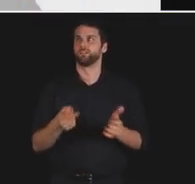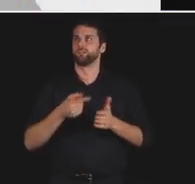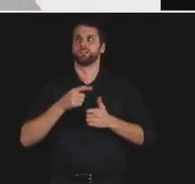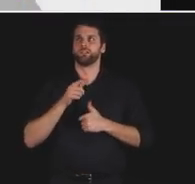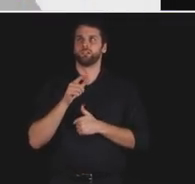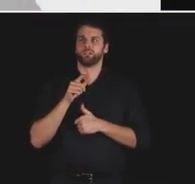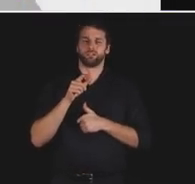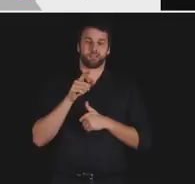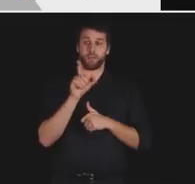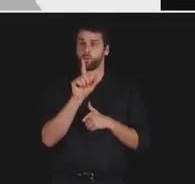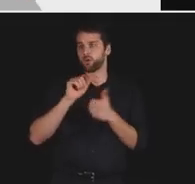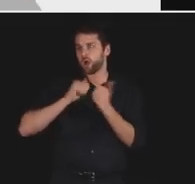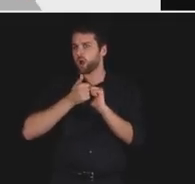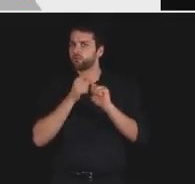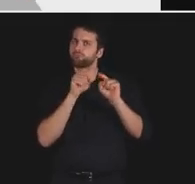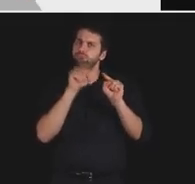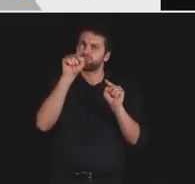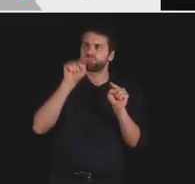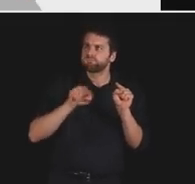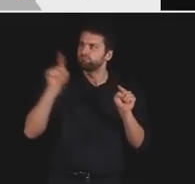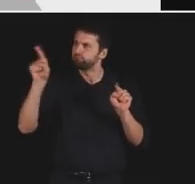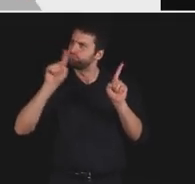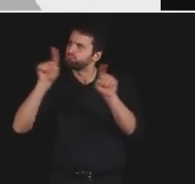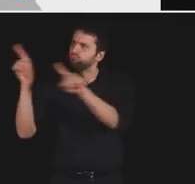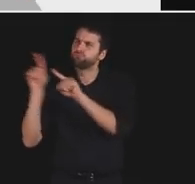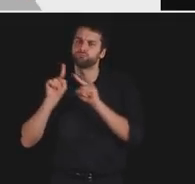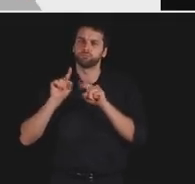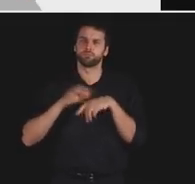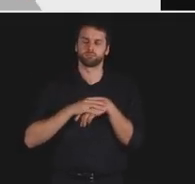logistics of putting together such a trip. This would be a